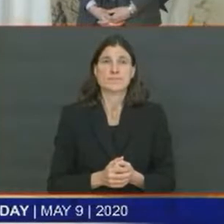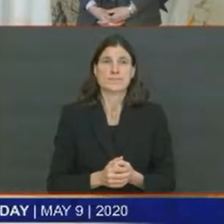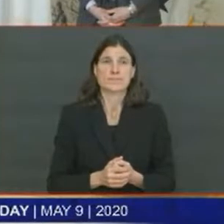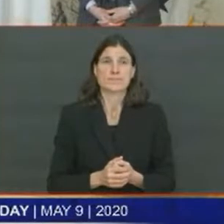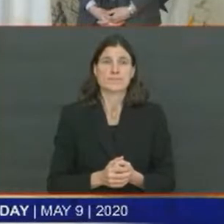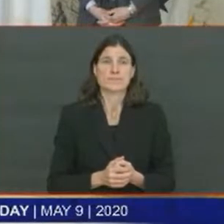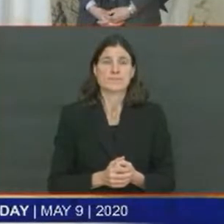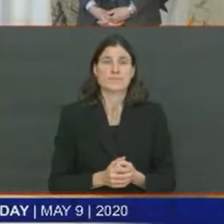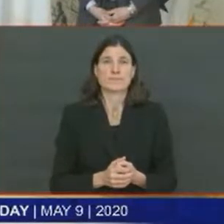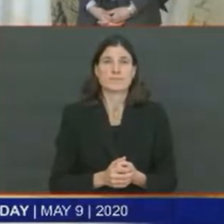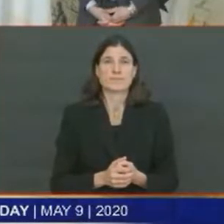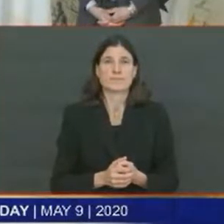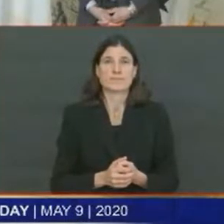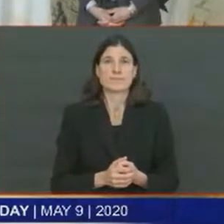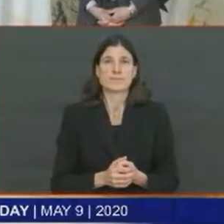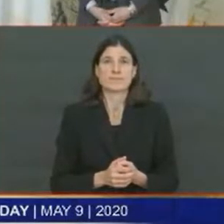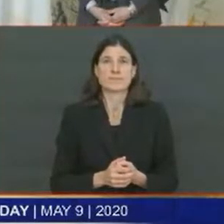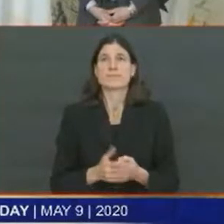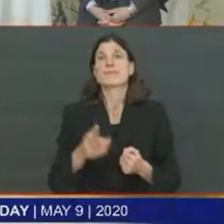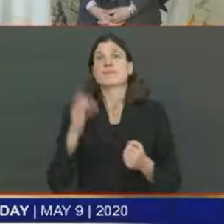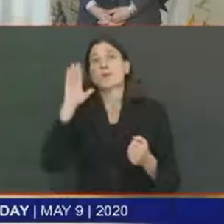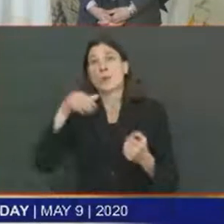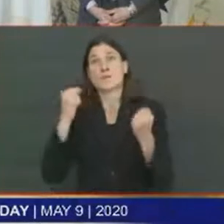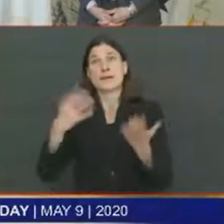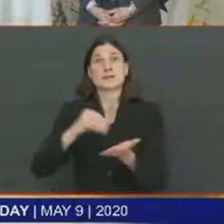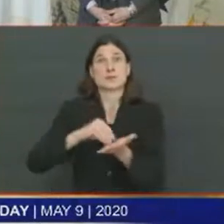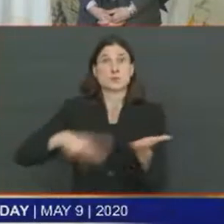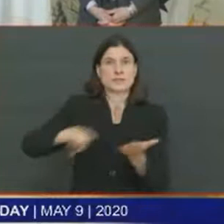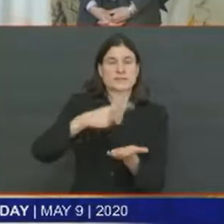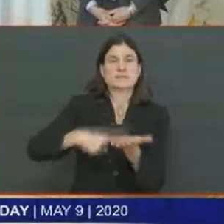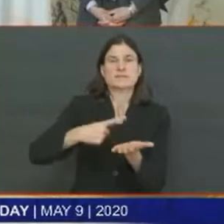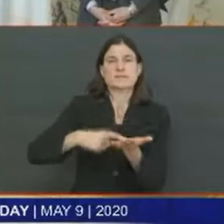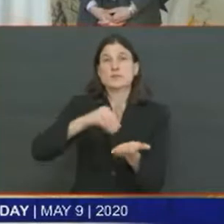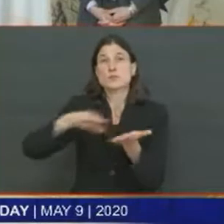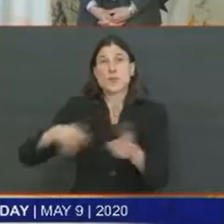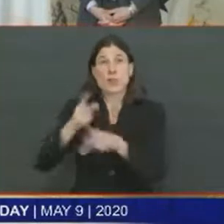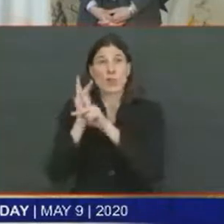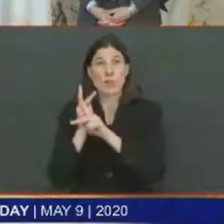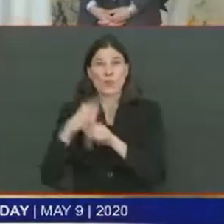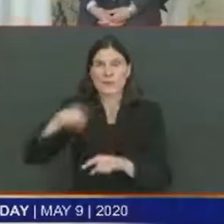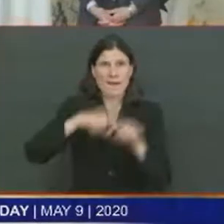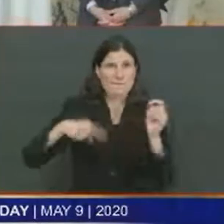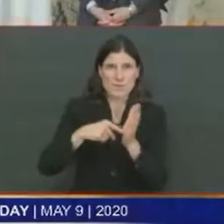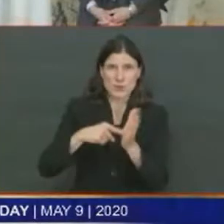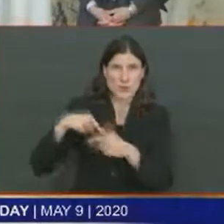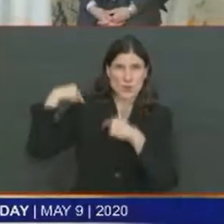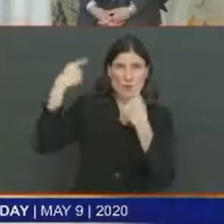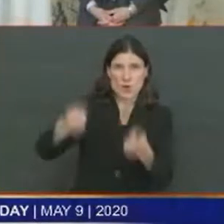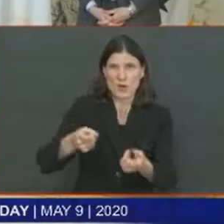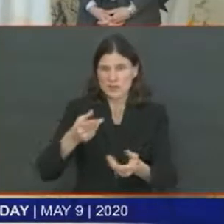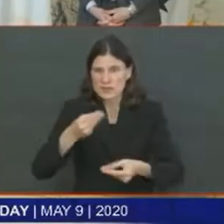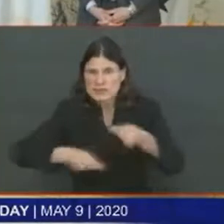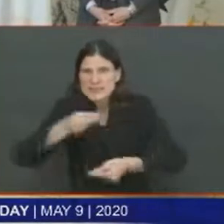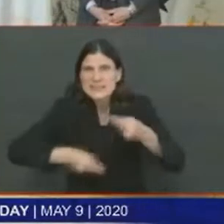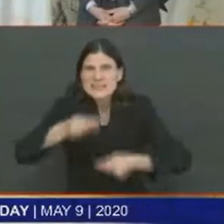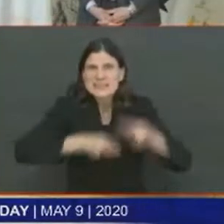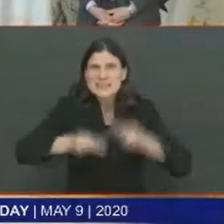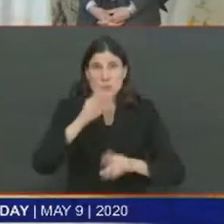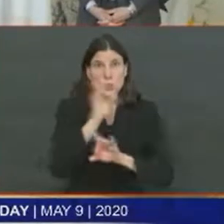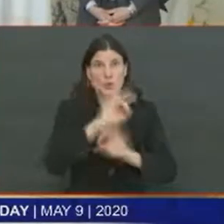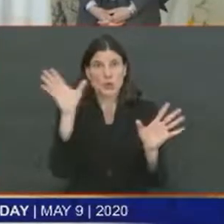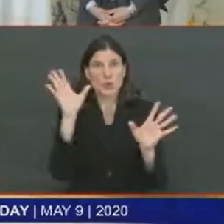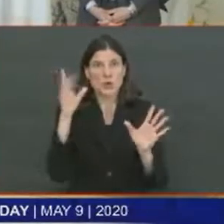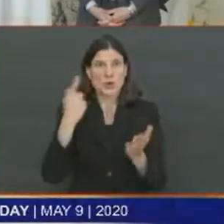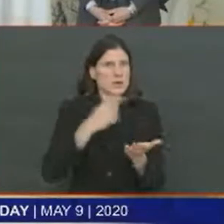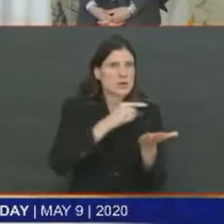Islanders struggling to pay off their student loans. And as someone who had a lot of student loans for a long time,